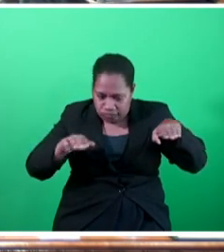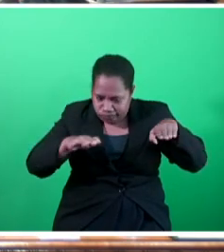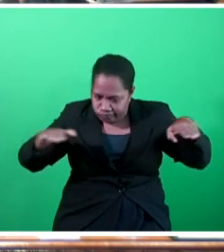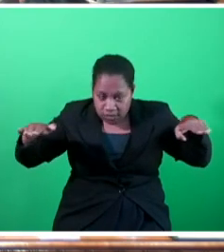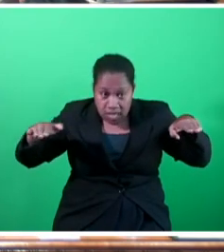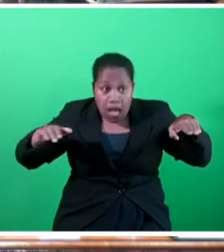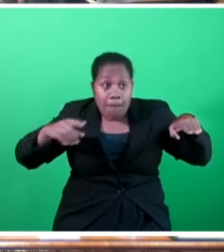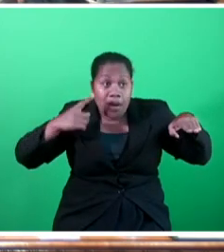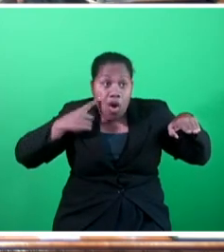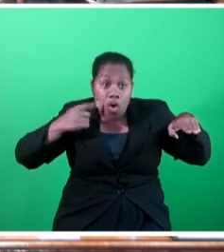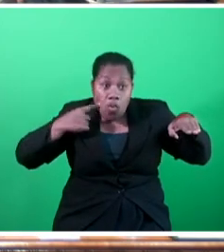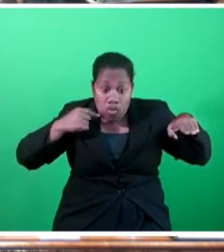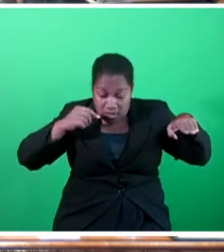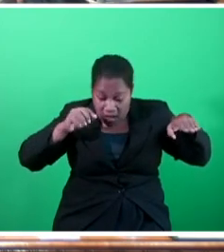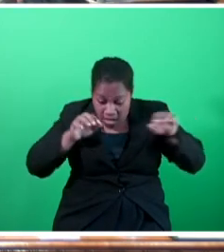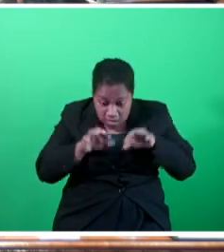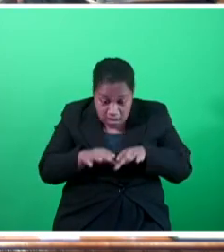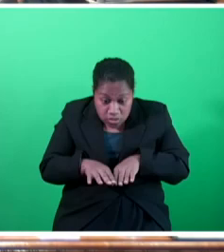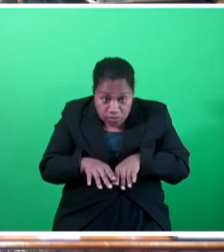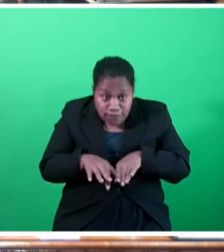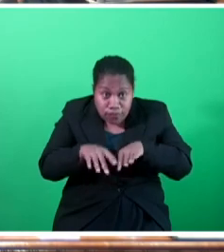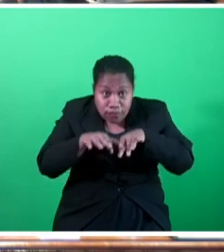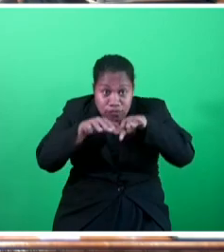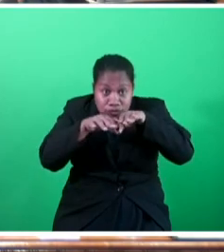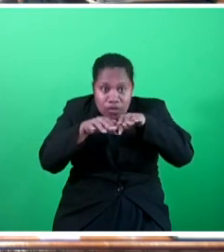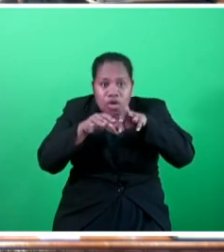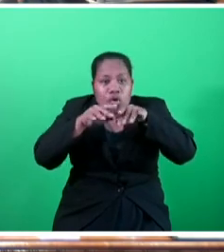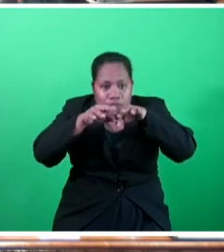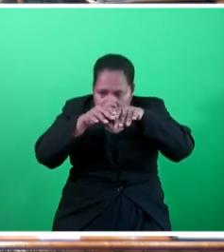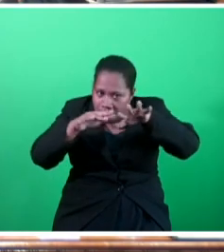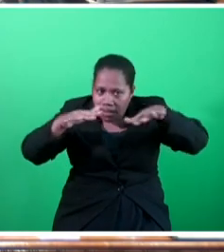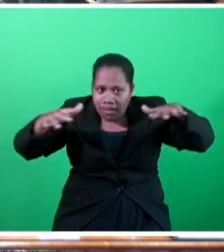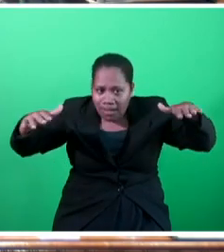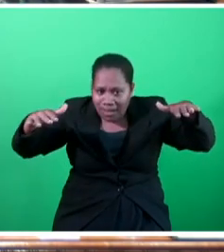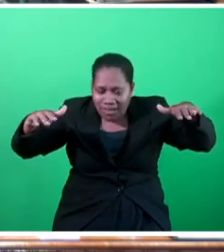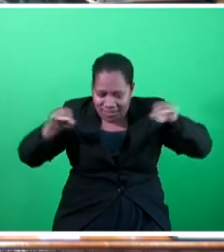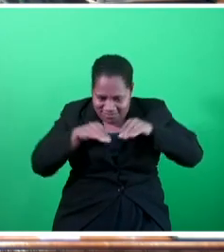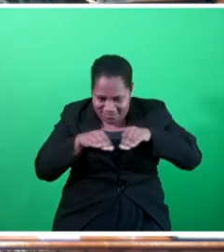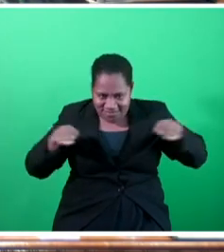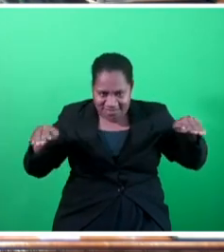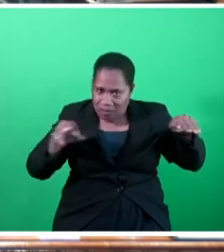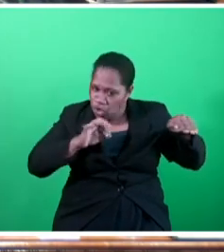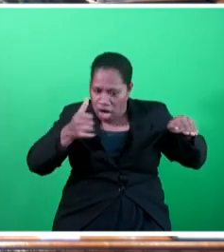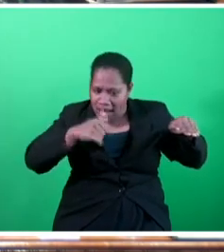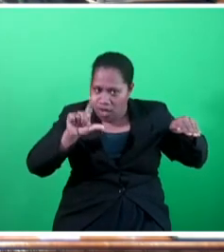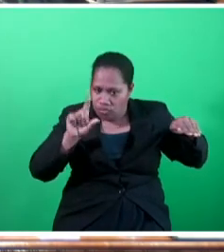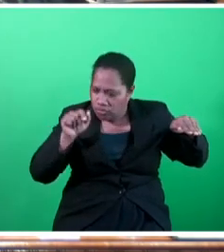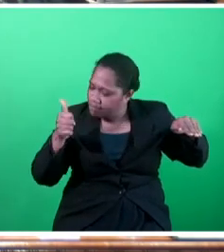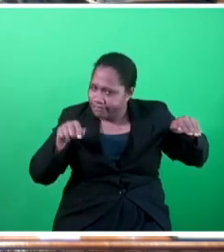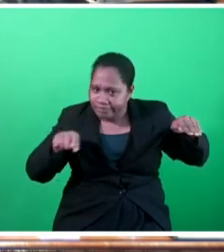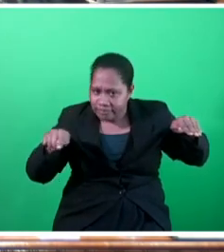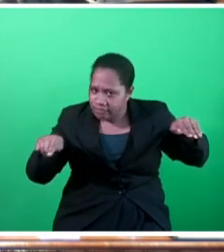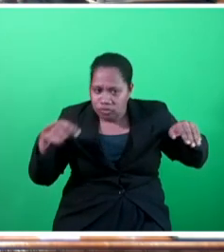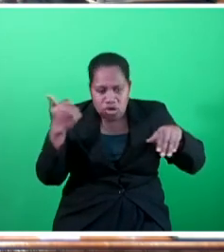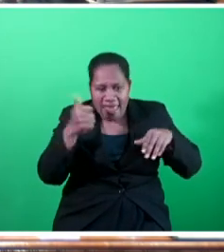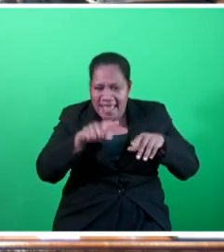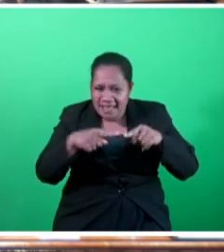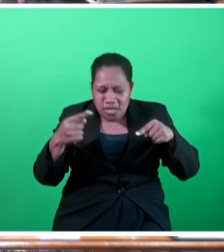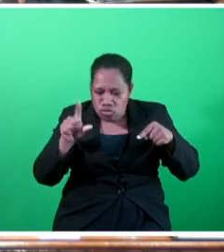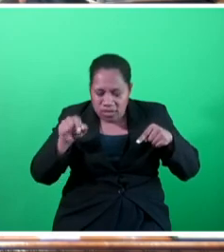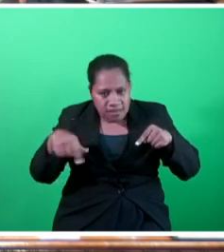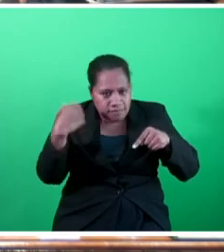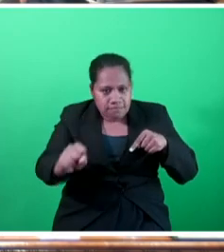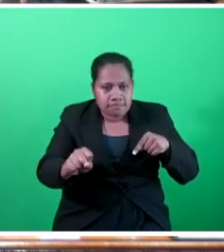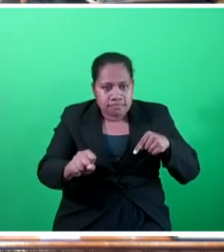flooding level, it just goes through the floodplains. That will require a huge amount of acquisition of land and also an ongoing operational